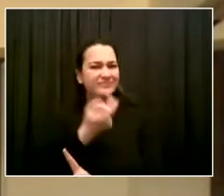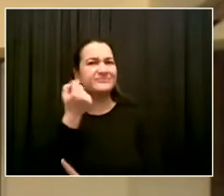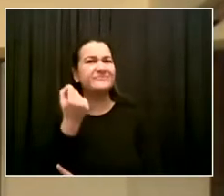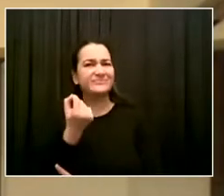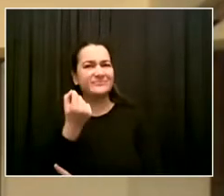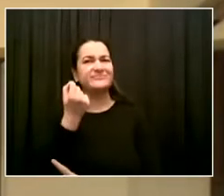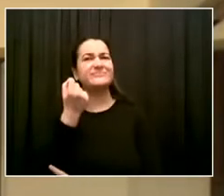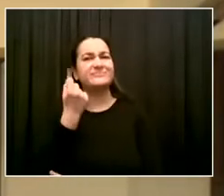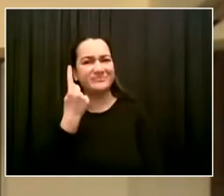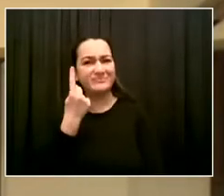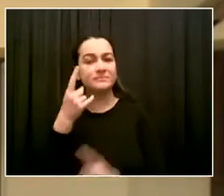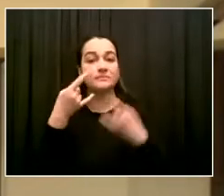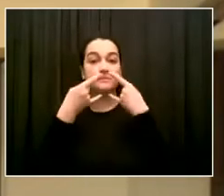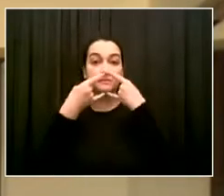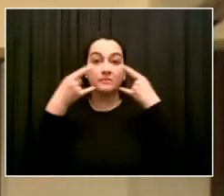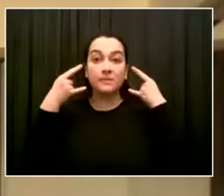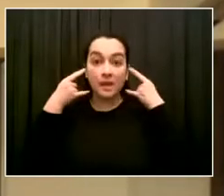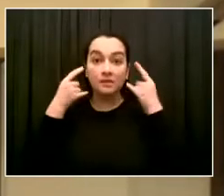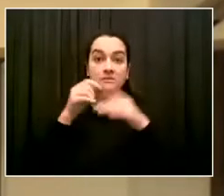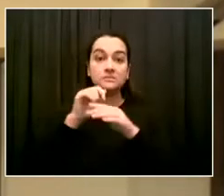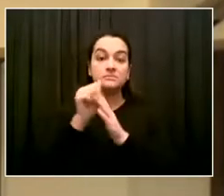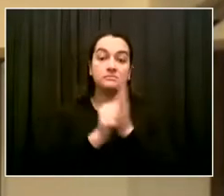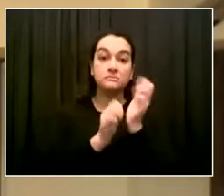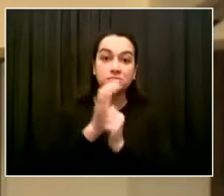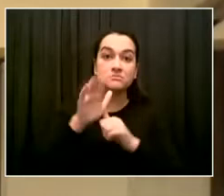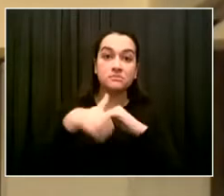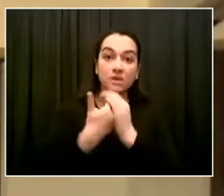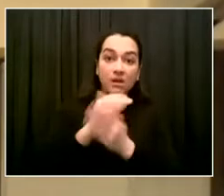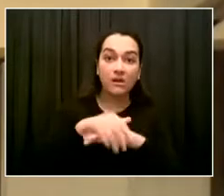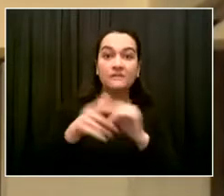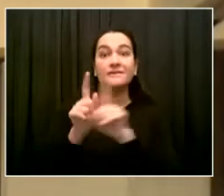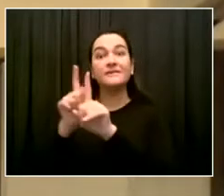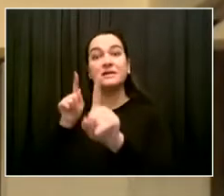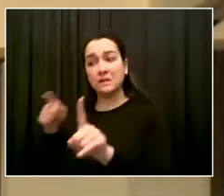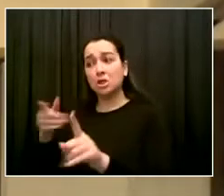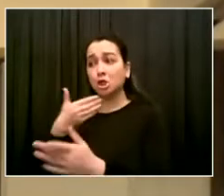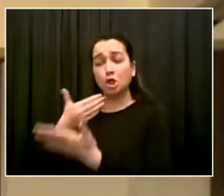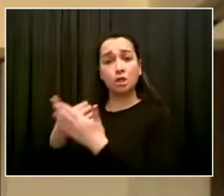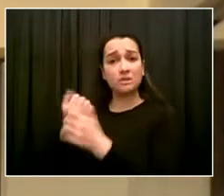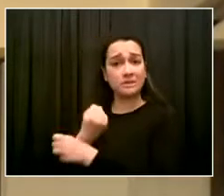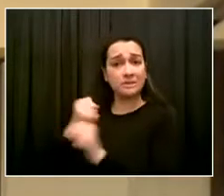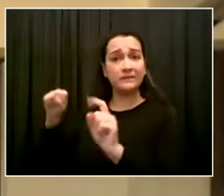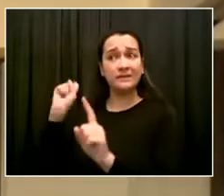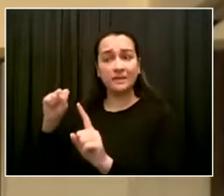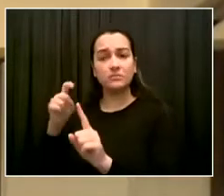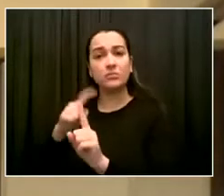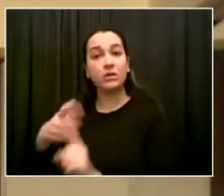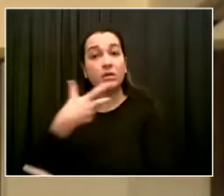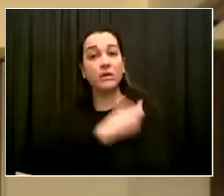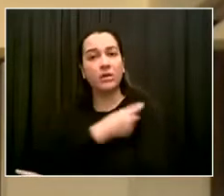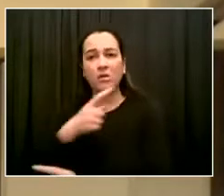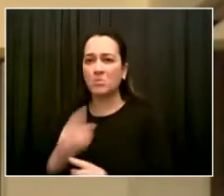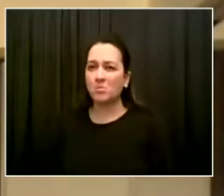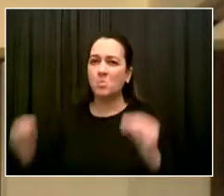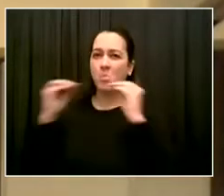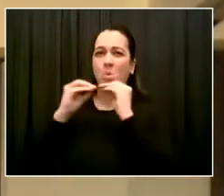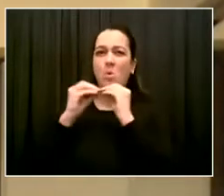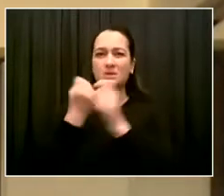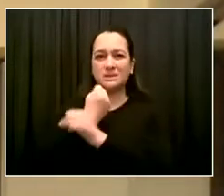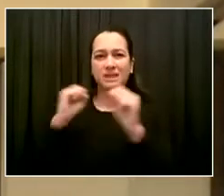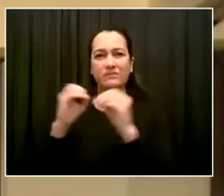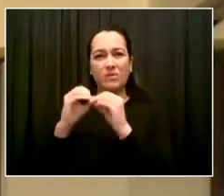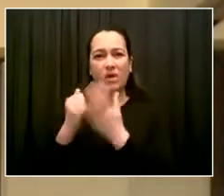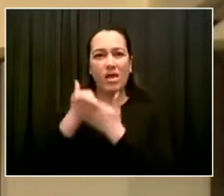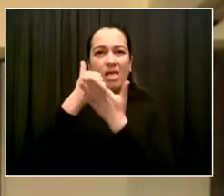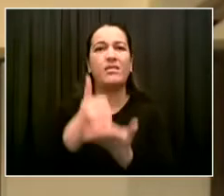the country's largest city will be a monumental task for you and your team, and we believe that everybody should do their part. That's